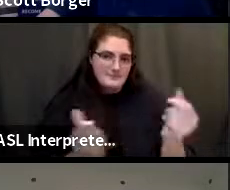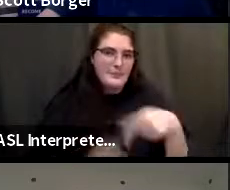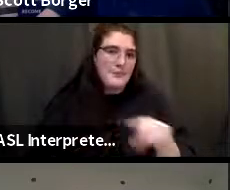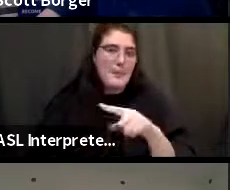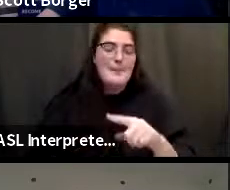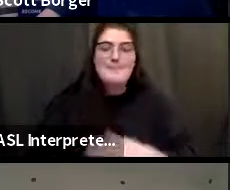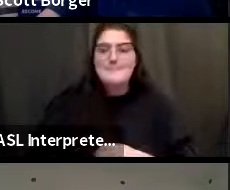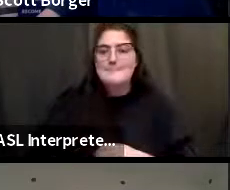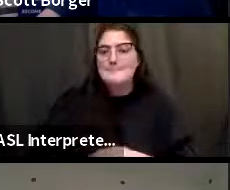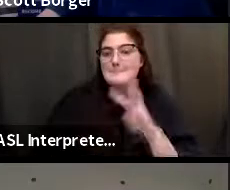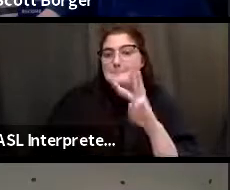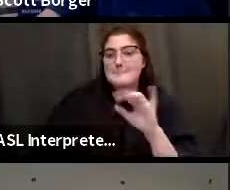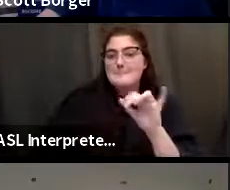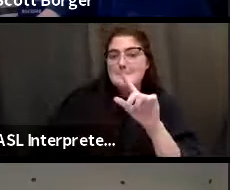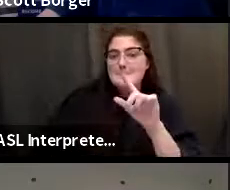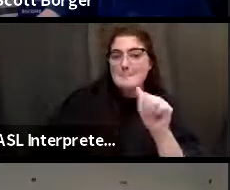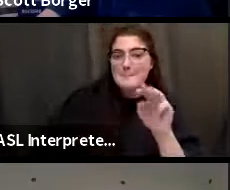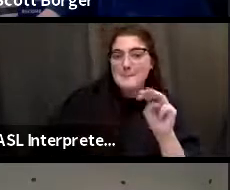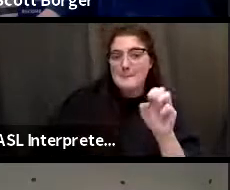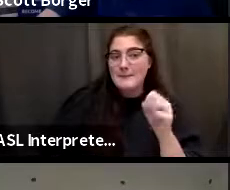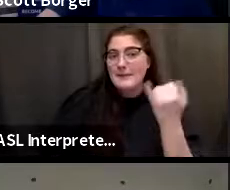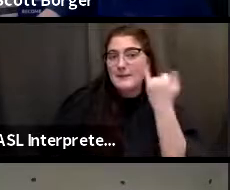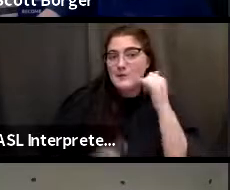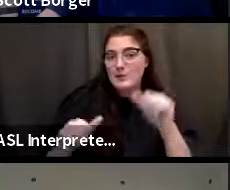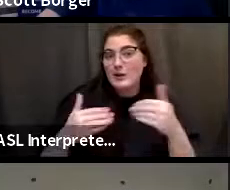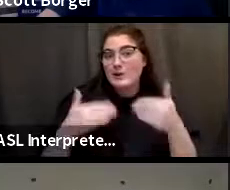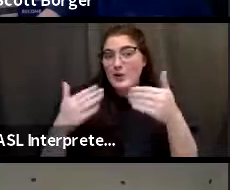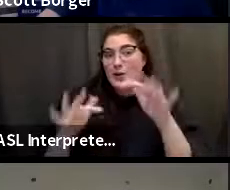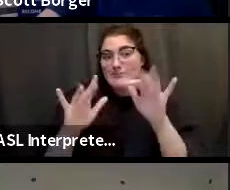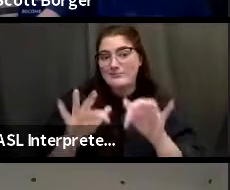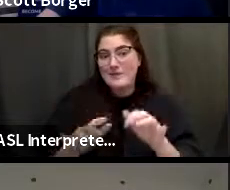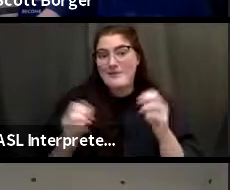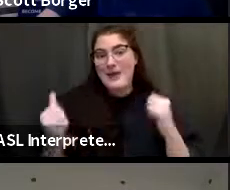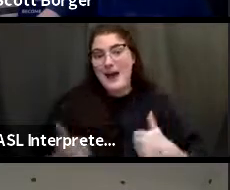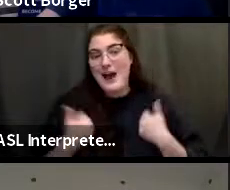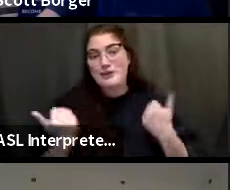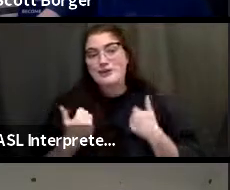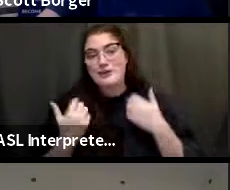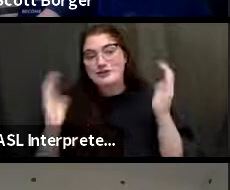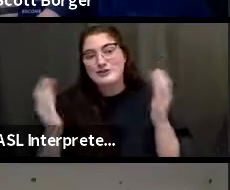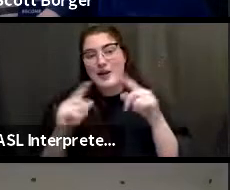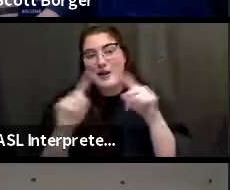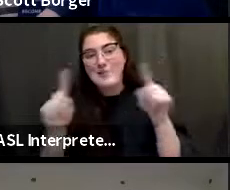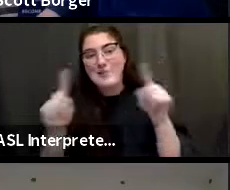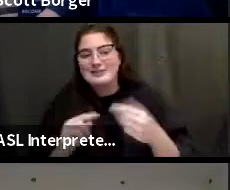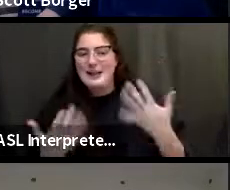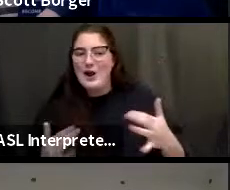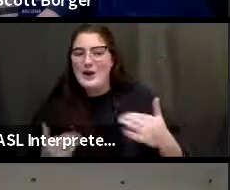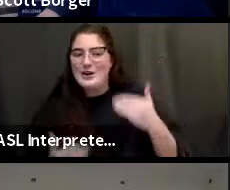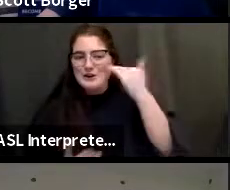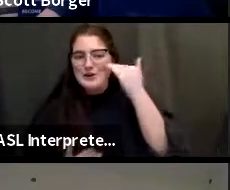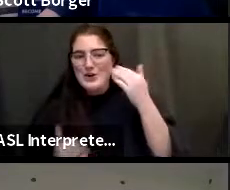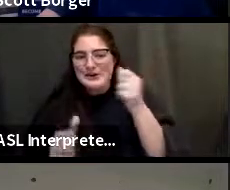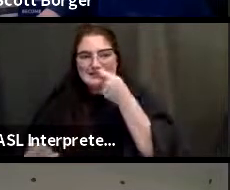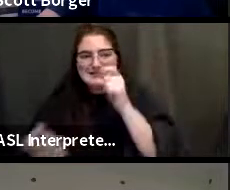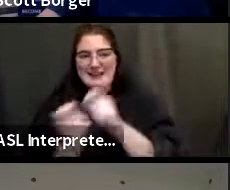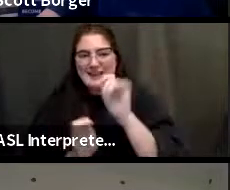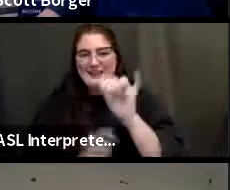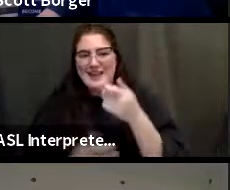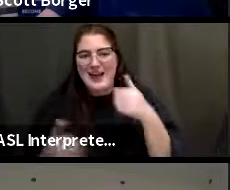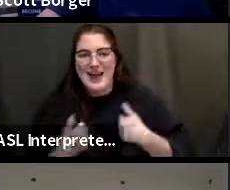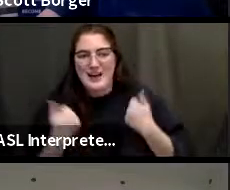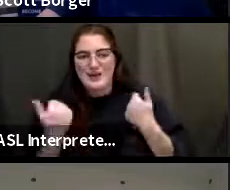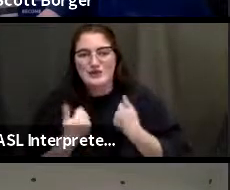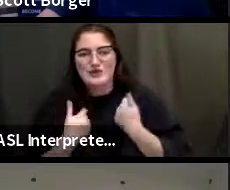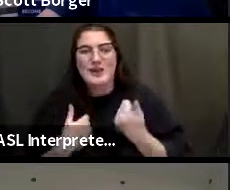So Ms. Williams, if you could go ahead and drop that address in the chat, and I'm already aware of exactly what address that is. And I think we